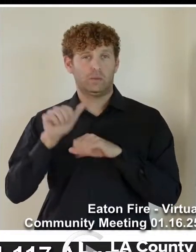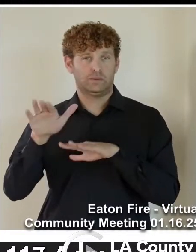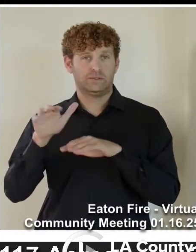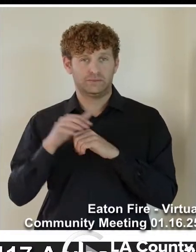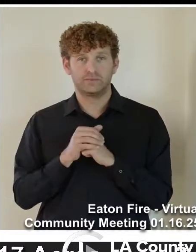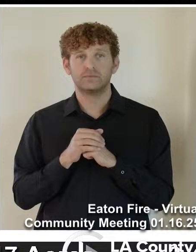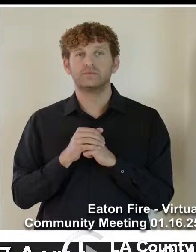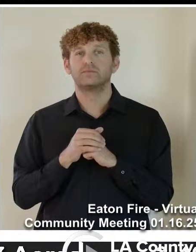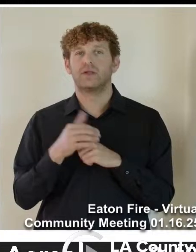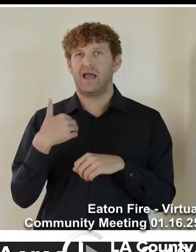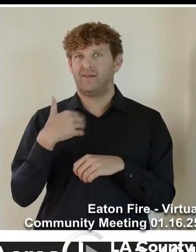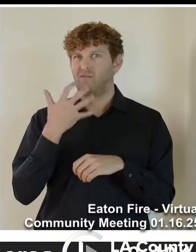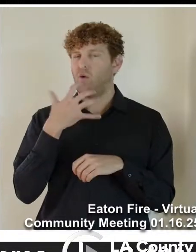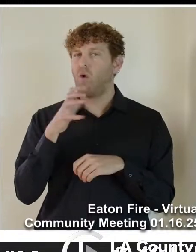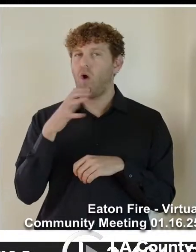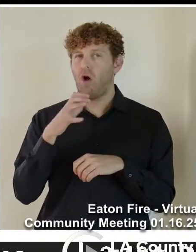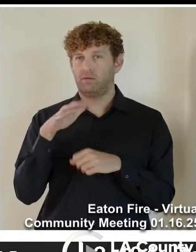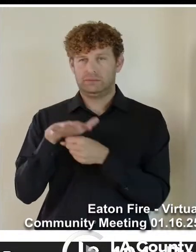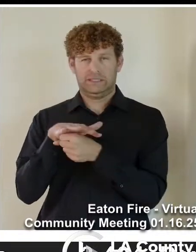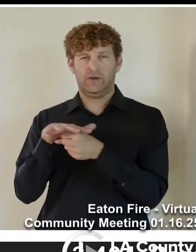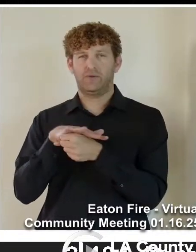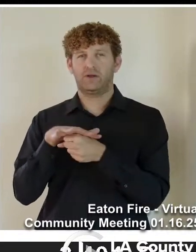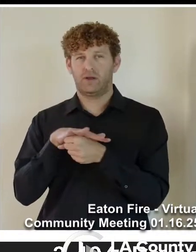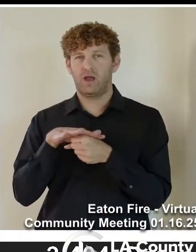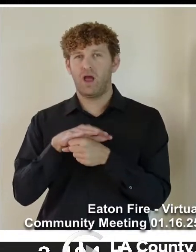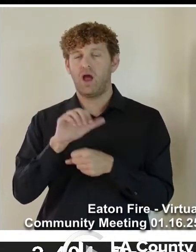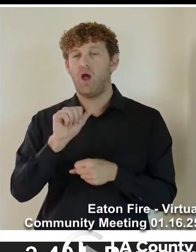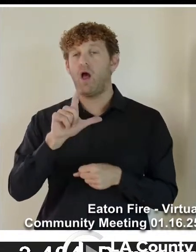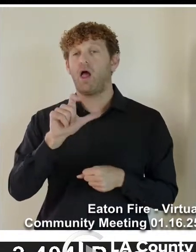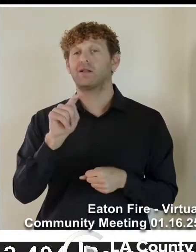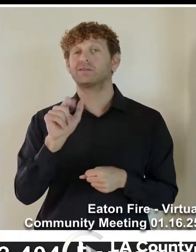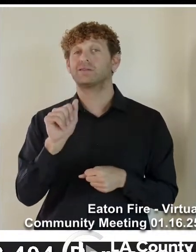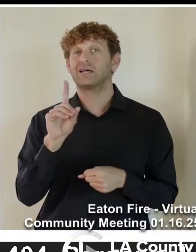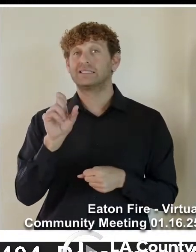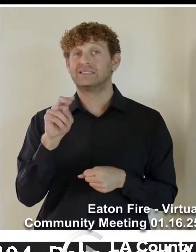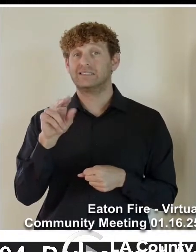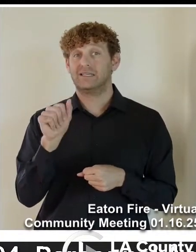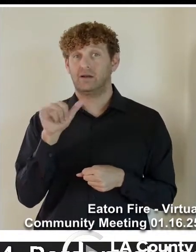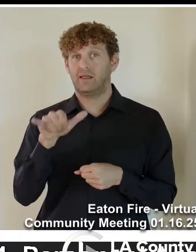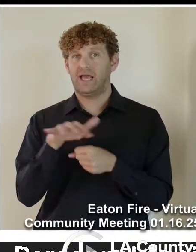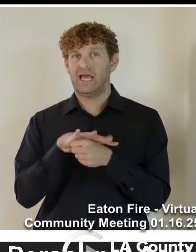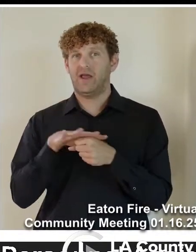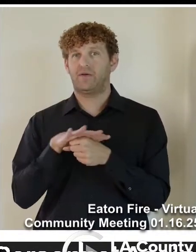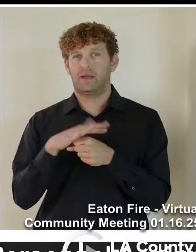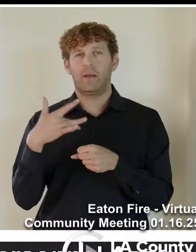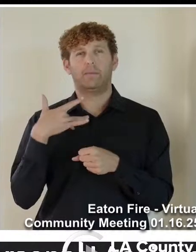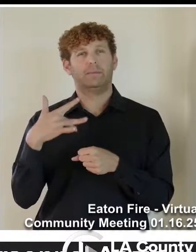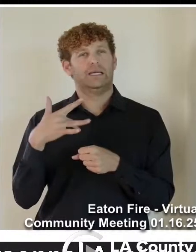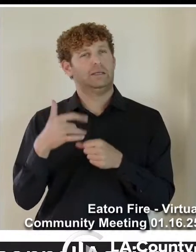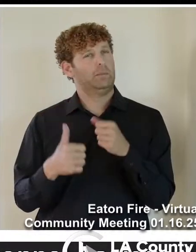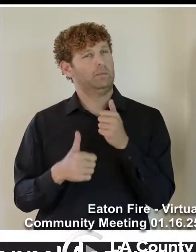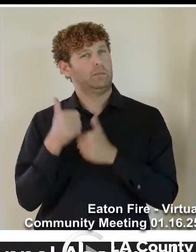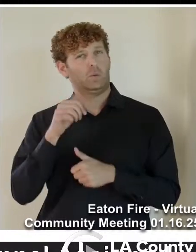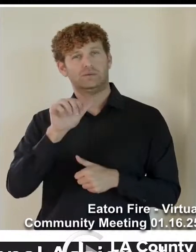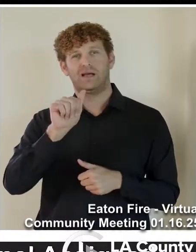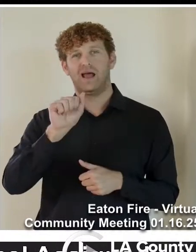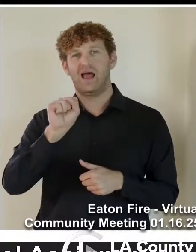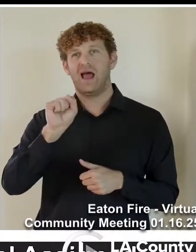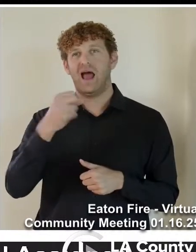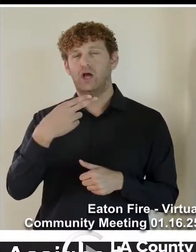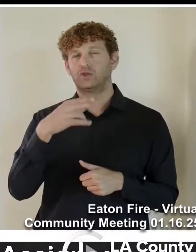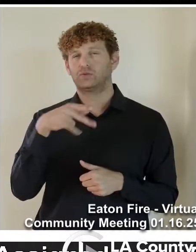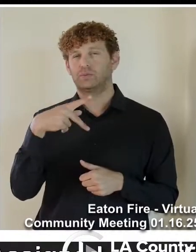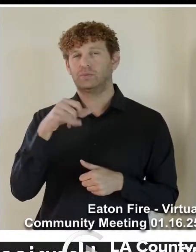in the Altadena area. As Jed mentioned, they're mainly ash pits. Most of them are not visible with smoke. Think